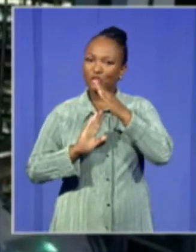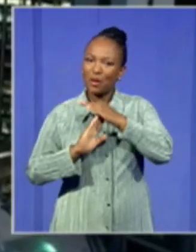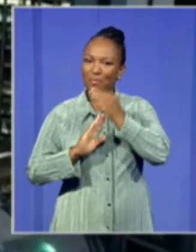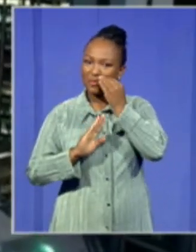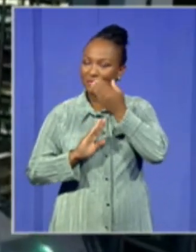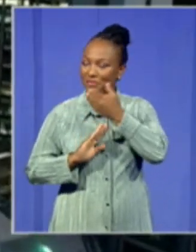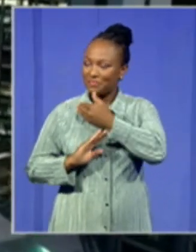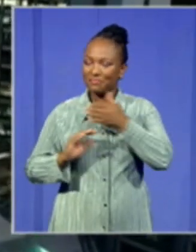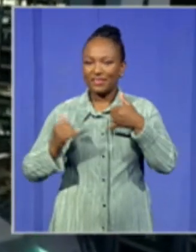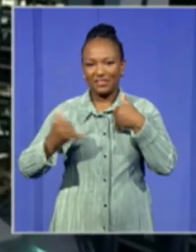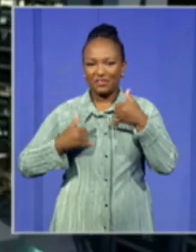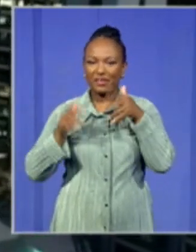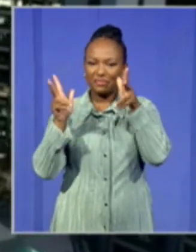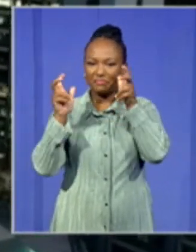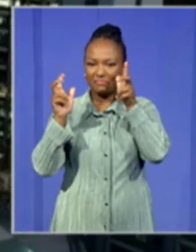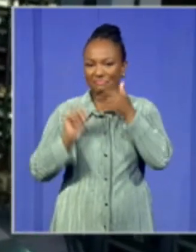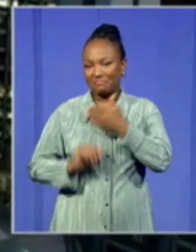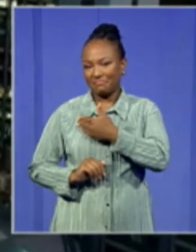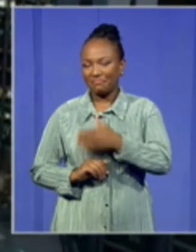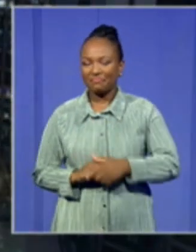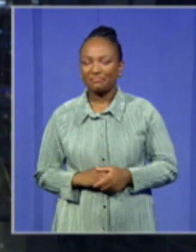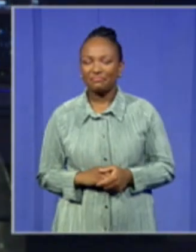iketle mmogo ka tshedimosetso.